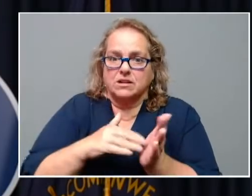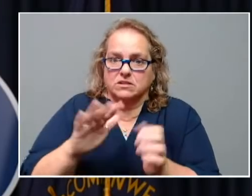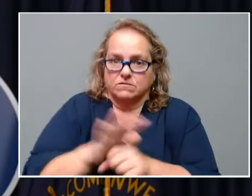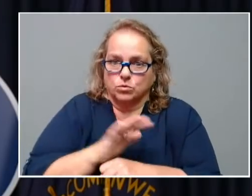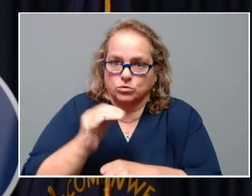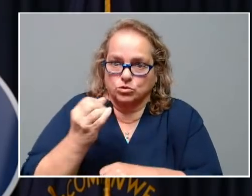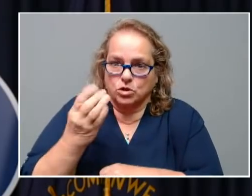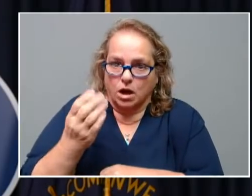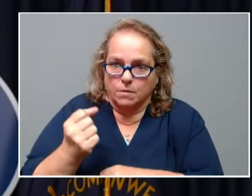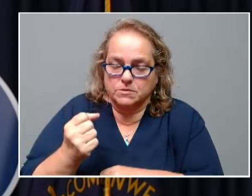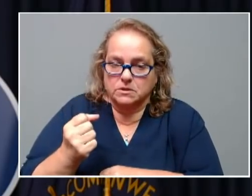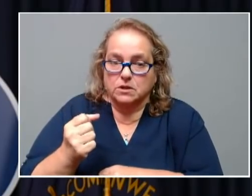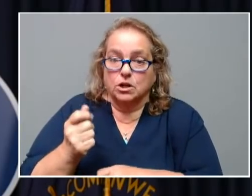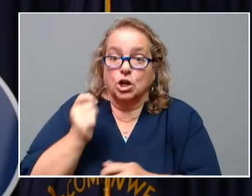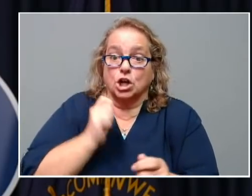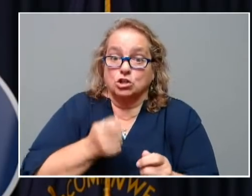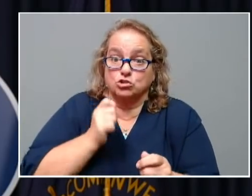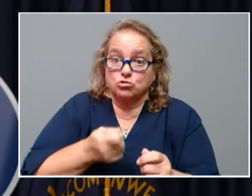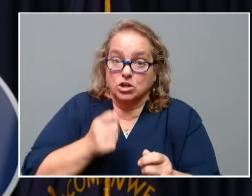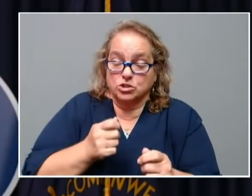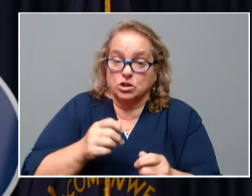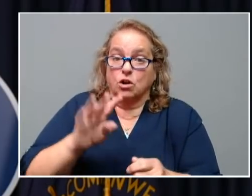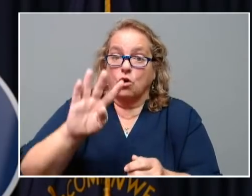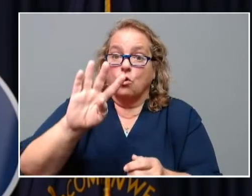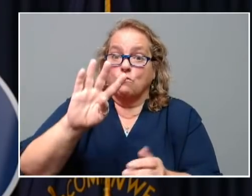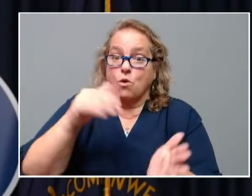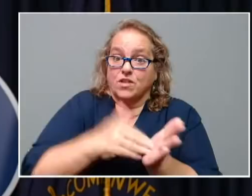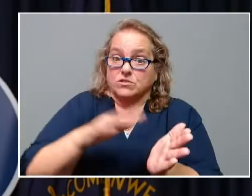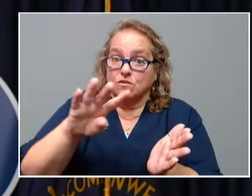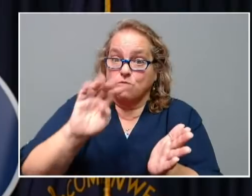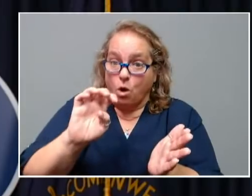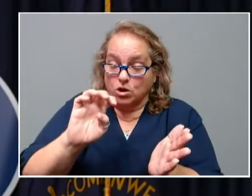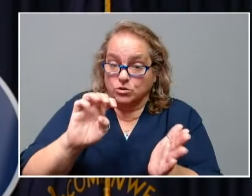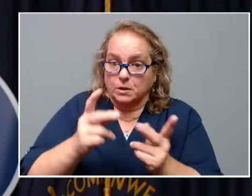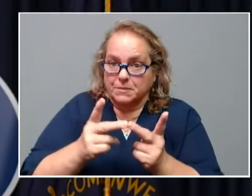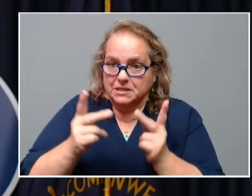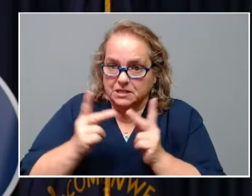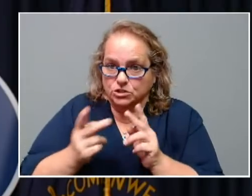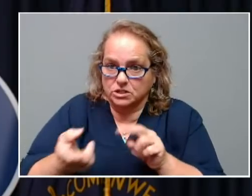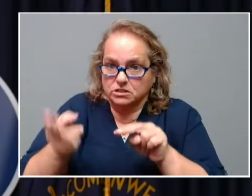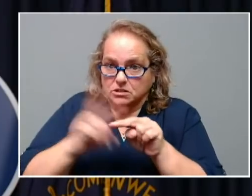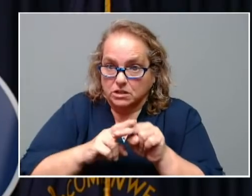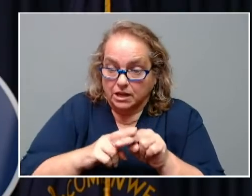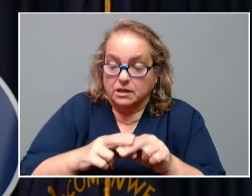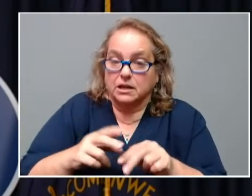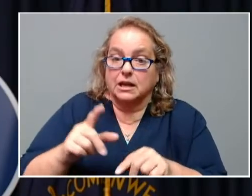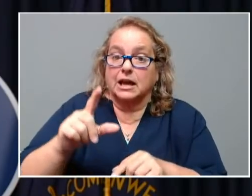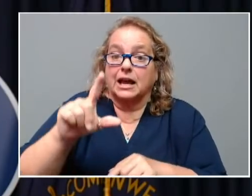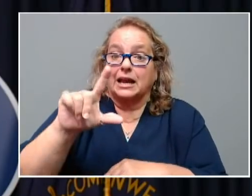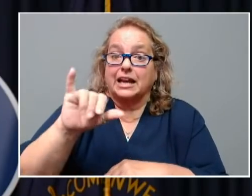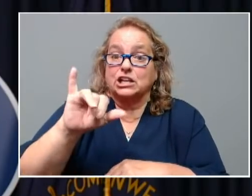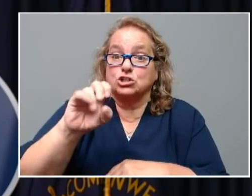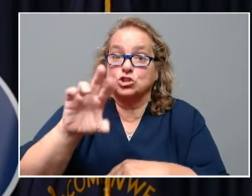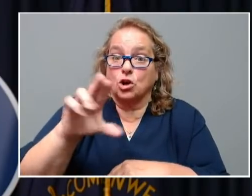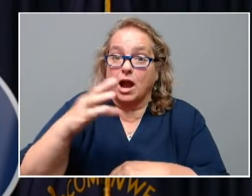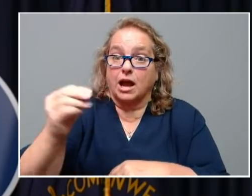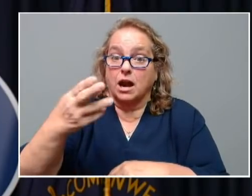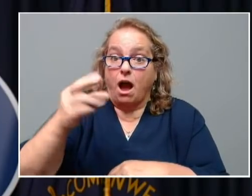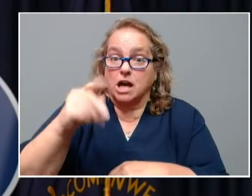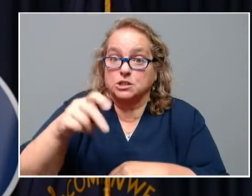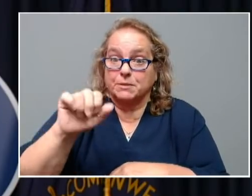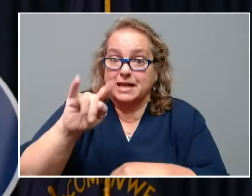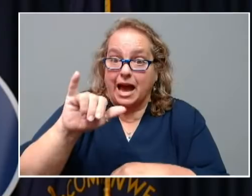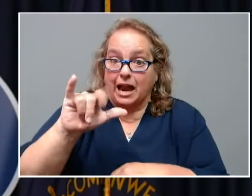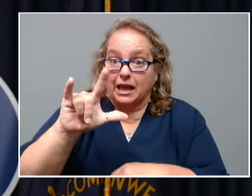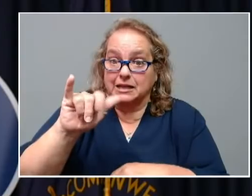up 4,400 positions from a year ago. Leisure and hospitality up 7,900 jobs from a